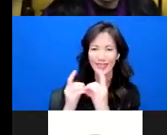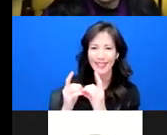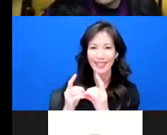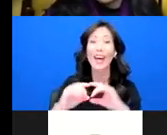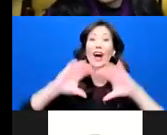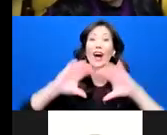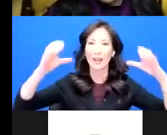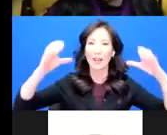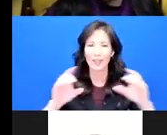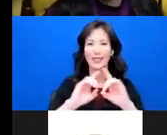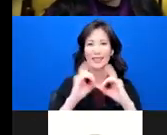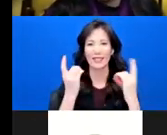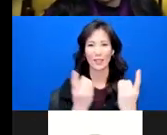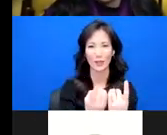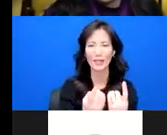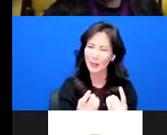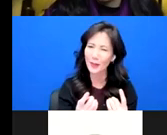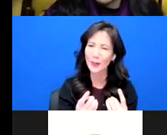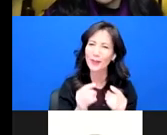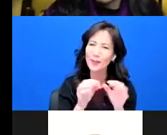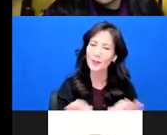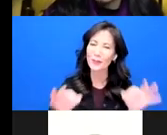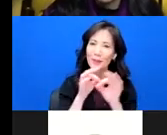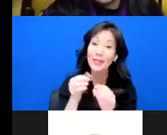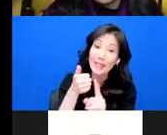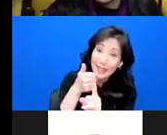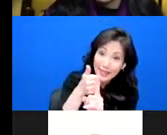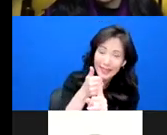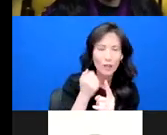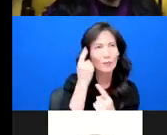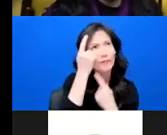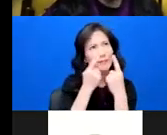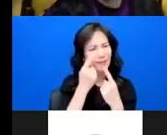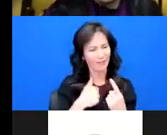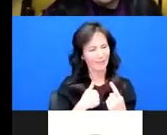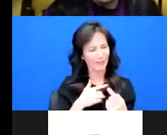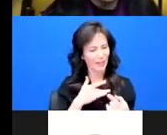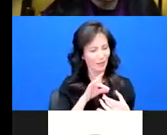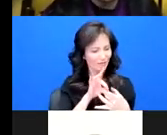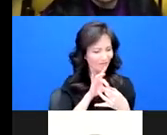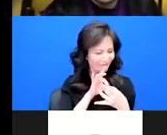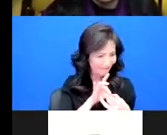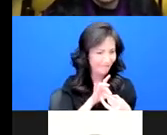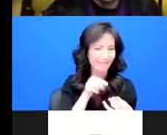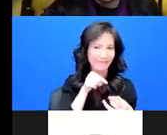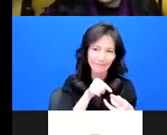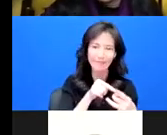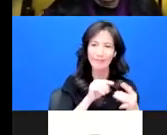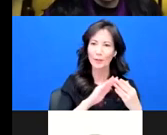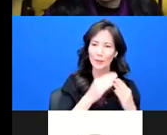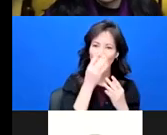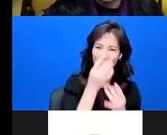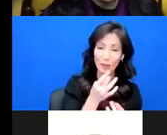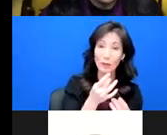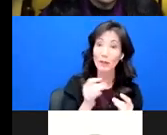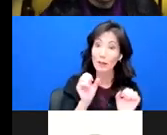that you're not bound to just come forward and give one community of interest testimony. You can give us multiple because we understand that a